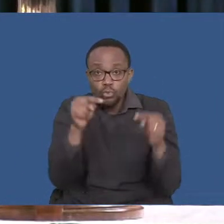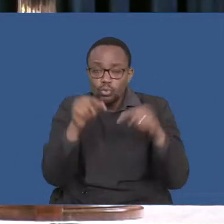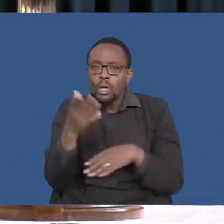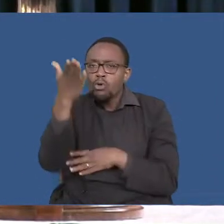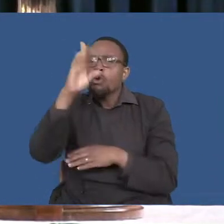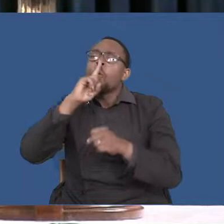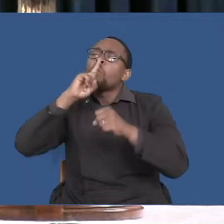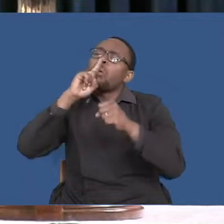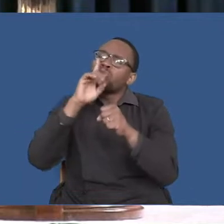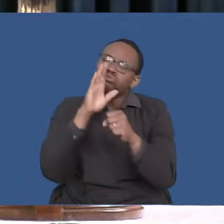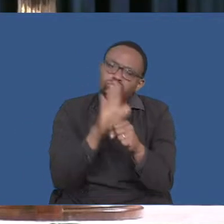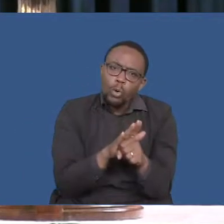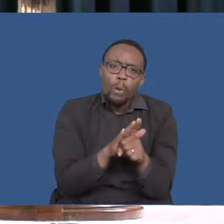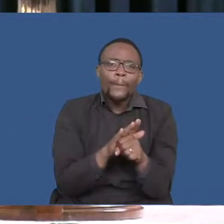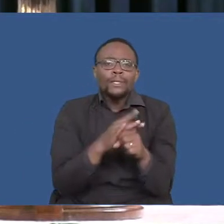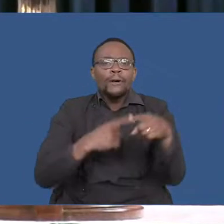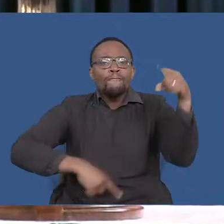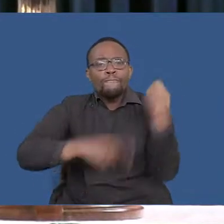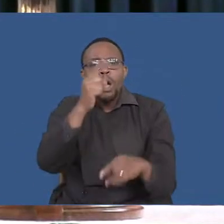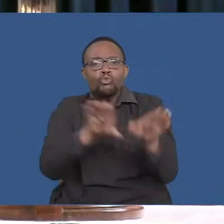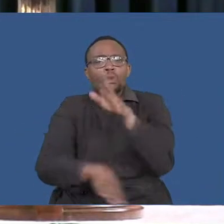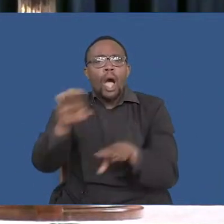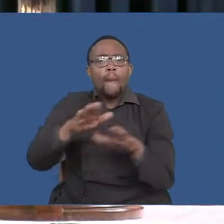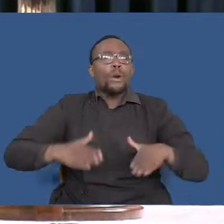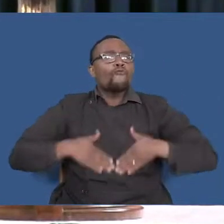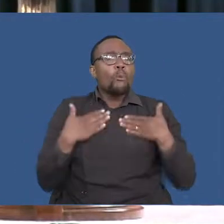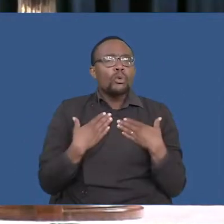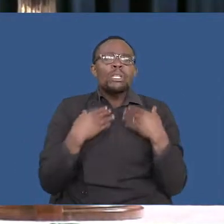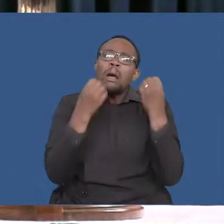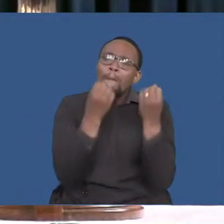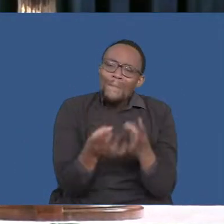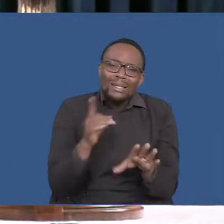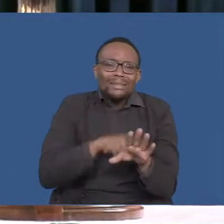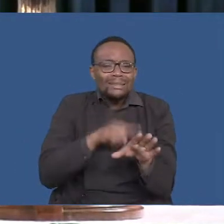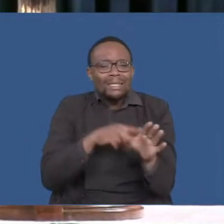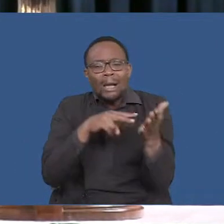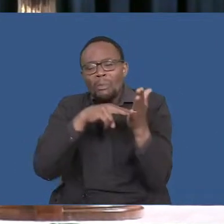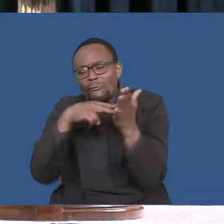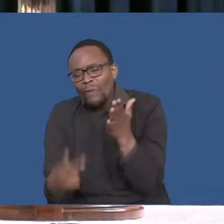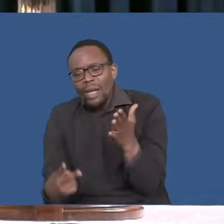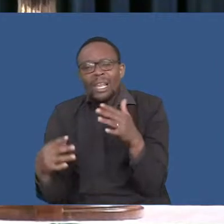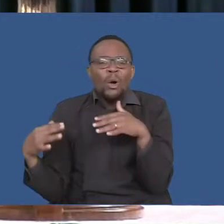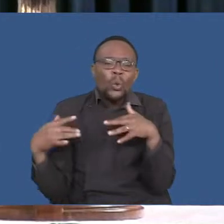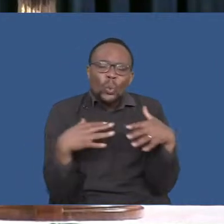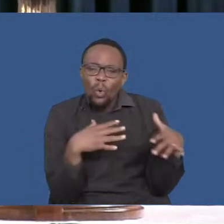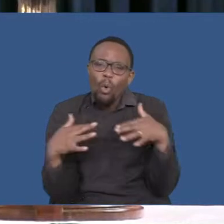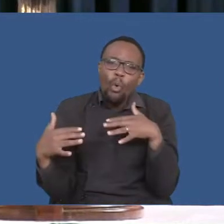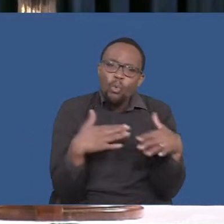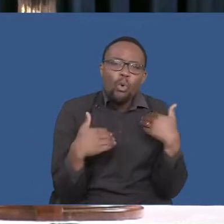has promised us victory over the flesh. That no matter how many times you fought against this war against